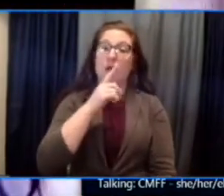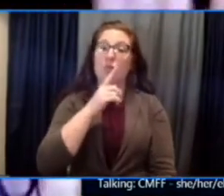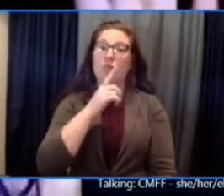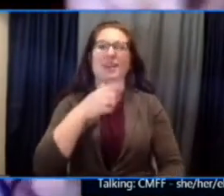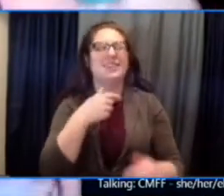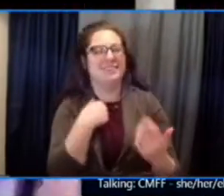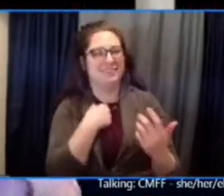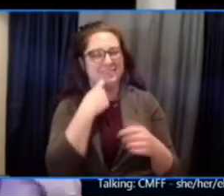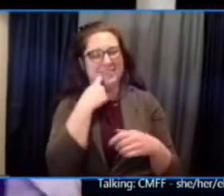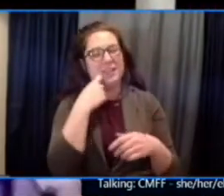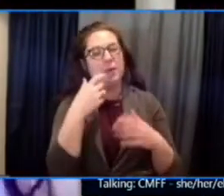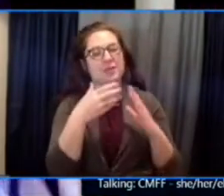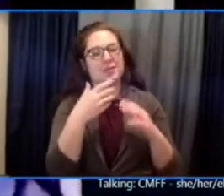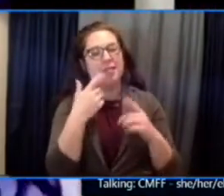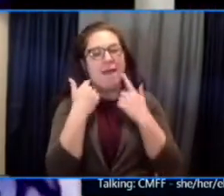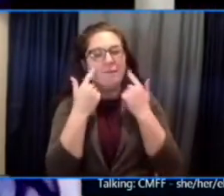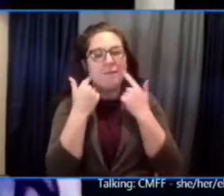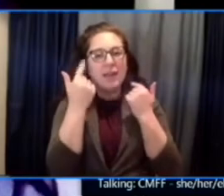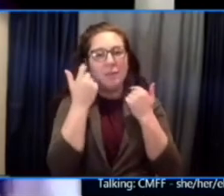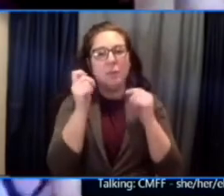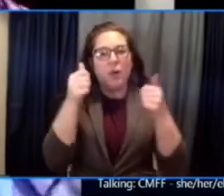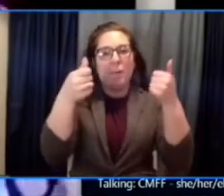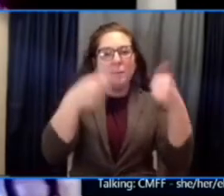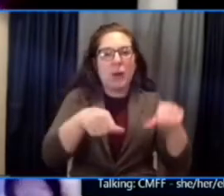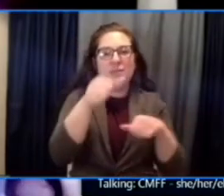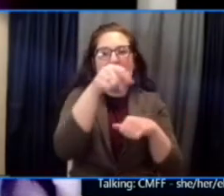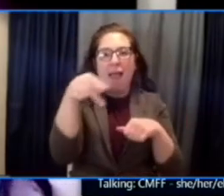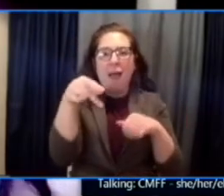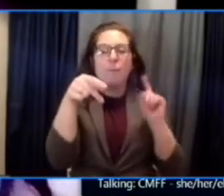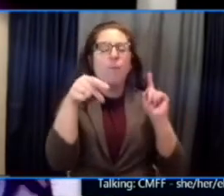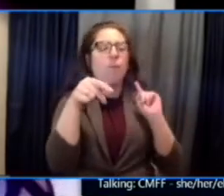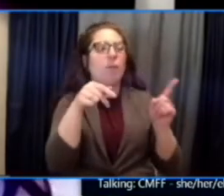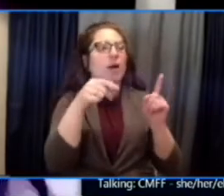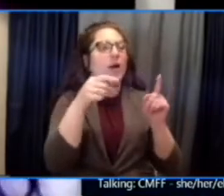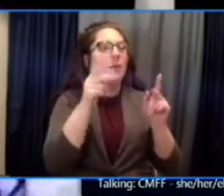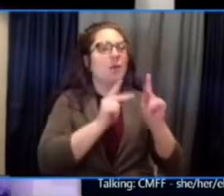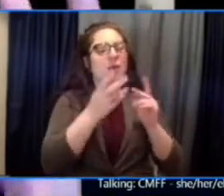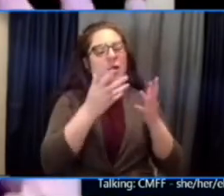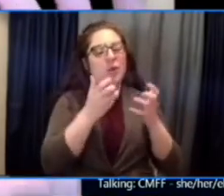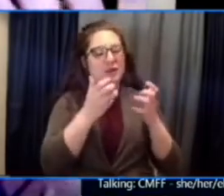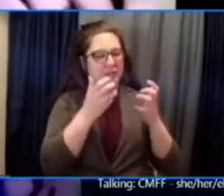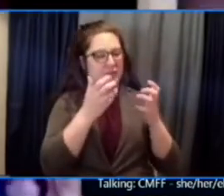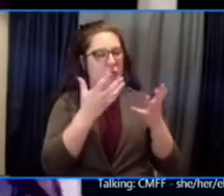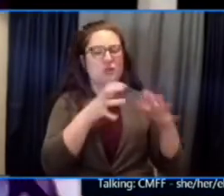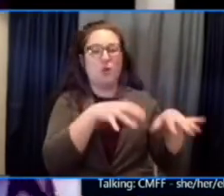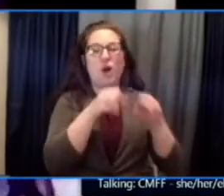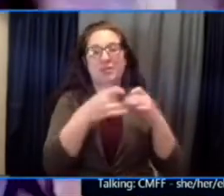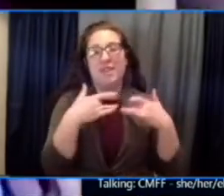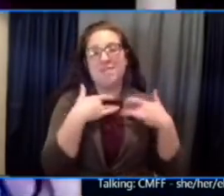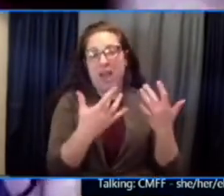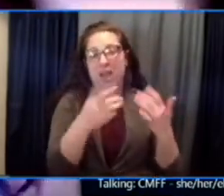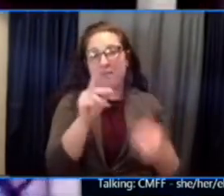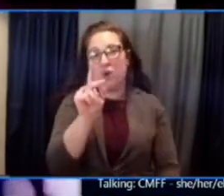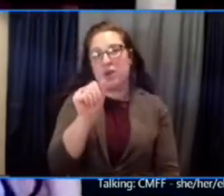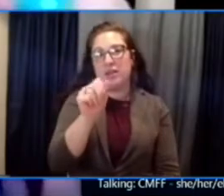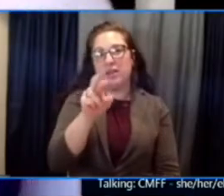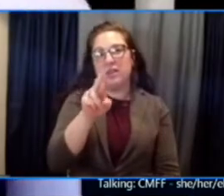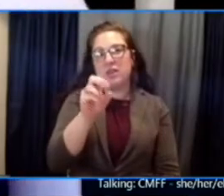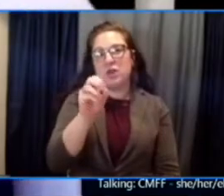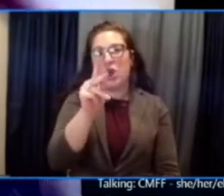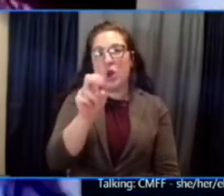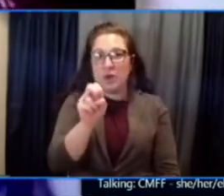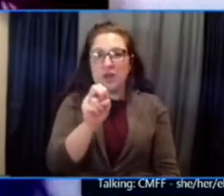thing is, you got a plan, like you had a plan to vote in the fall. That's right. That's plan right. To get your vaccine. I also got my Fauci ouchie about a month ago.